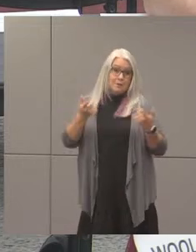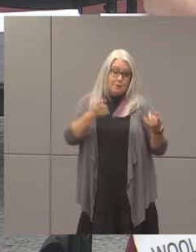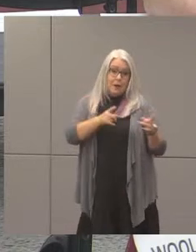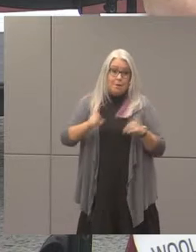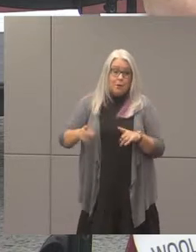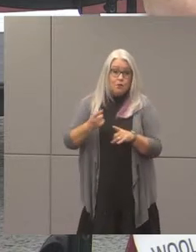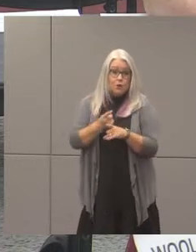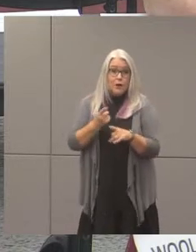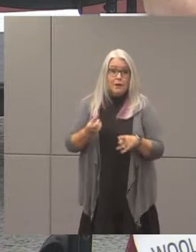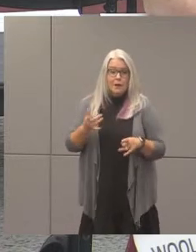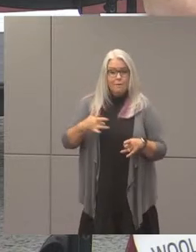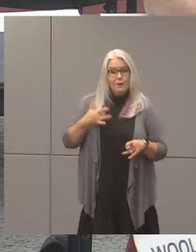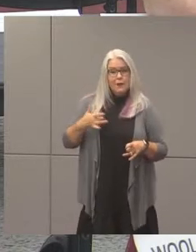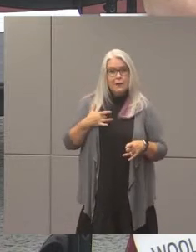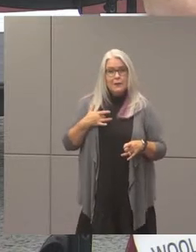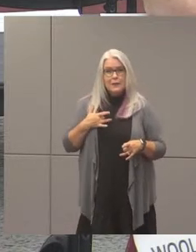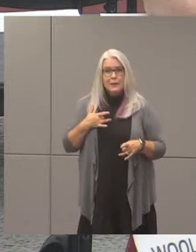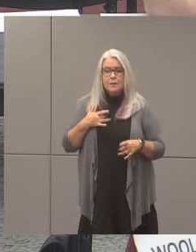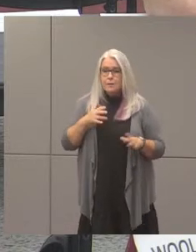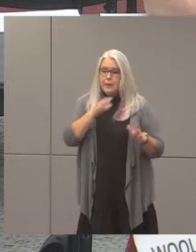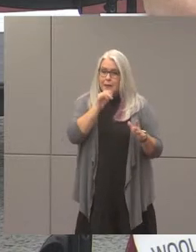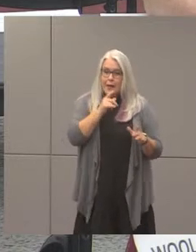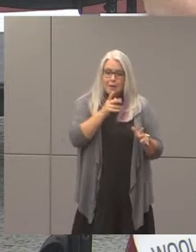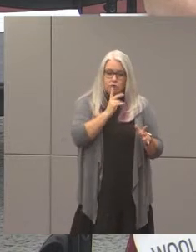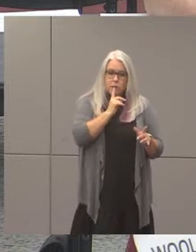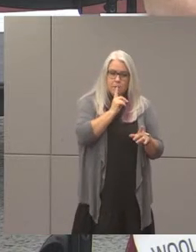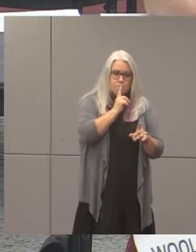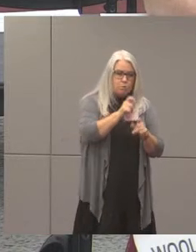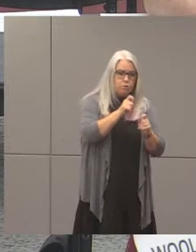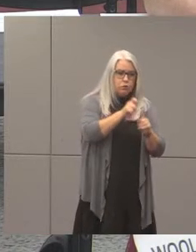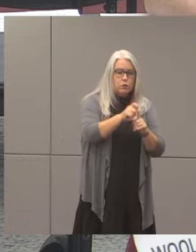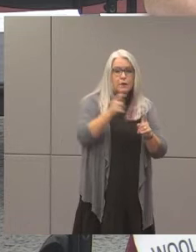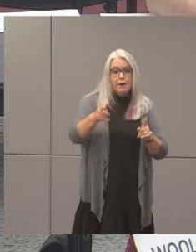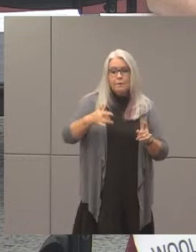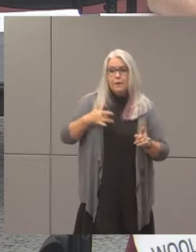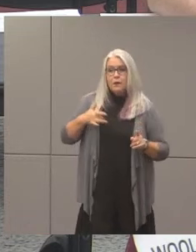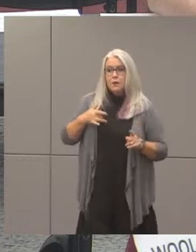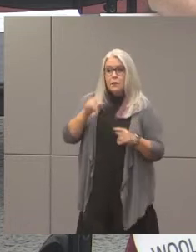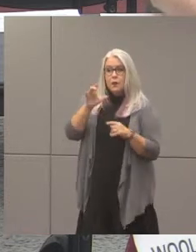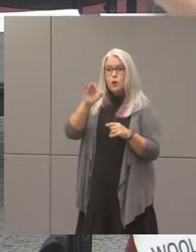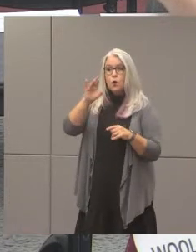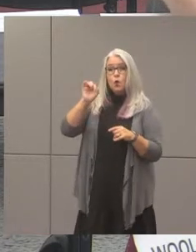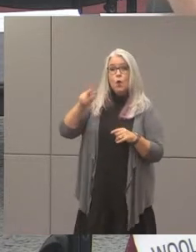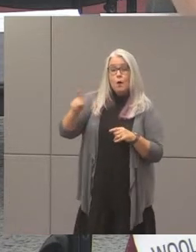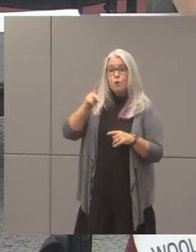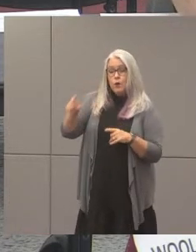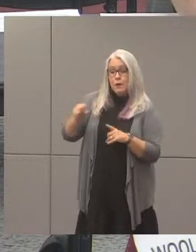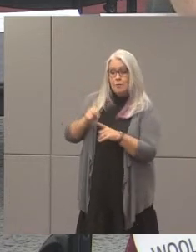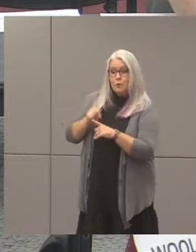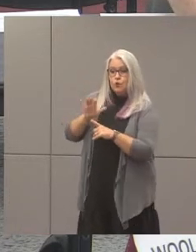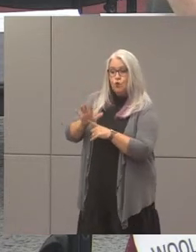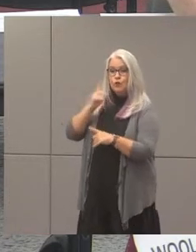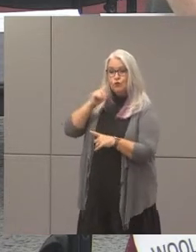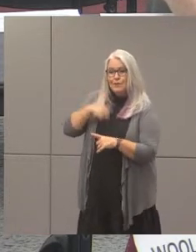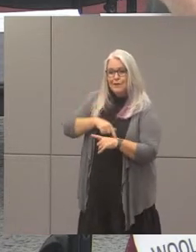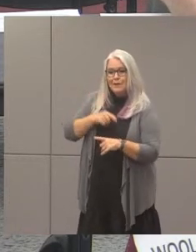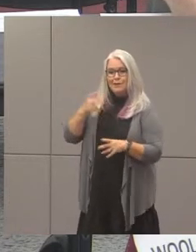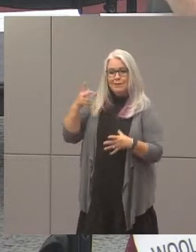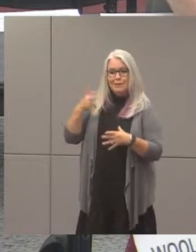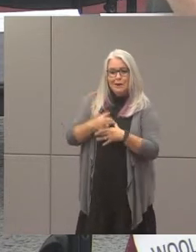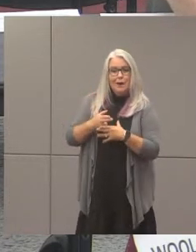It feels kind of like, I'm not saying it is, but it feels like corporate extortion, because that basically cuts us off,